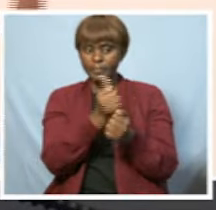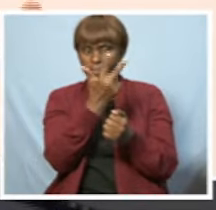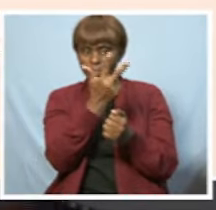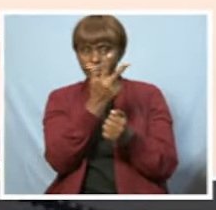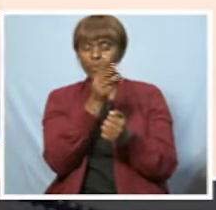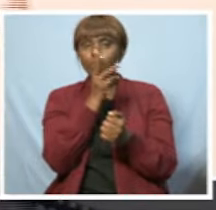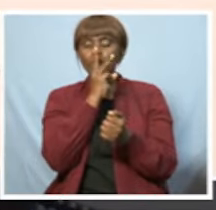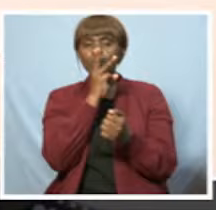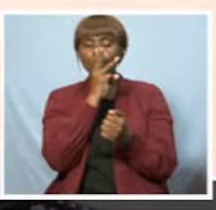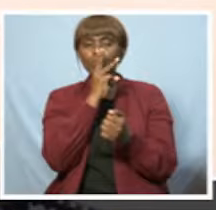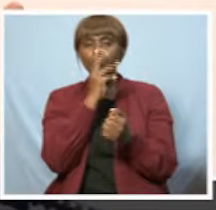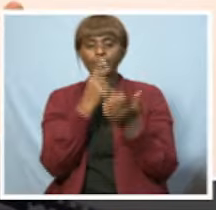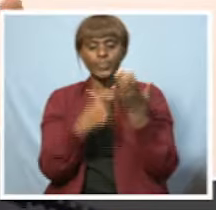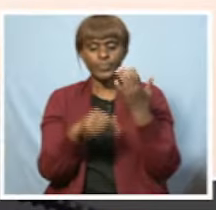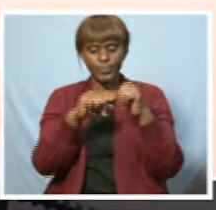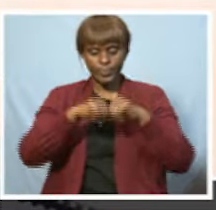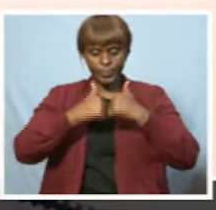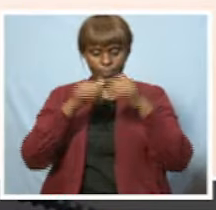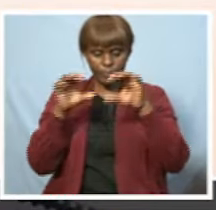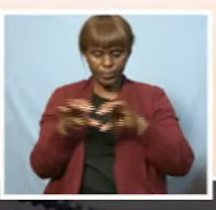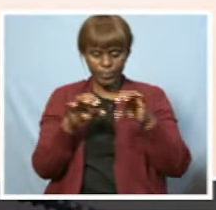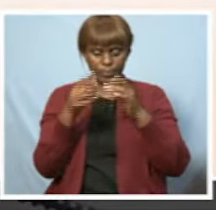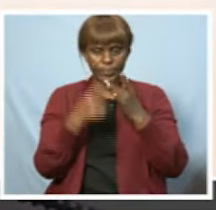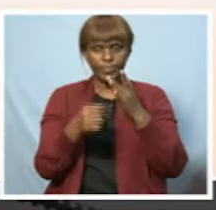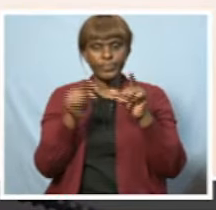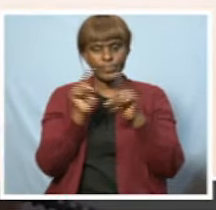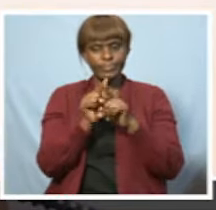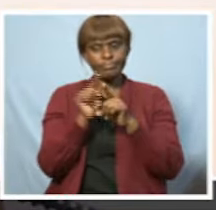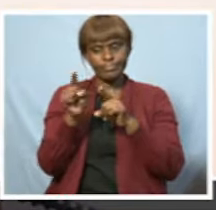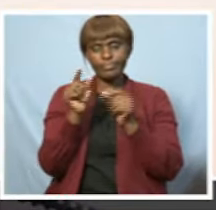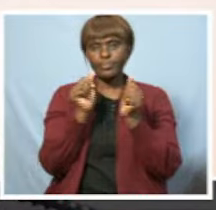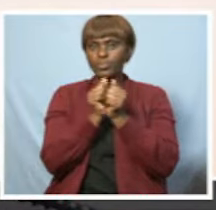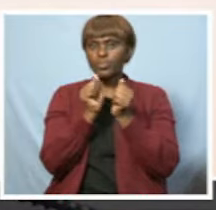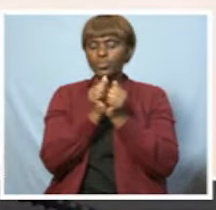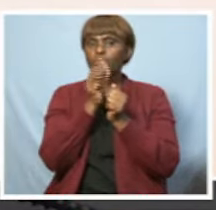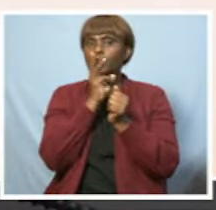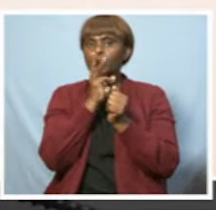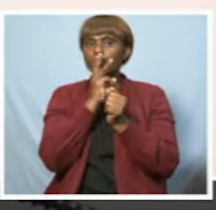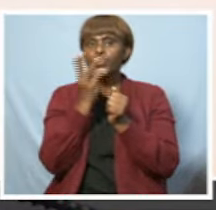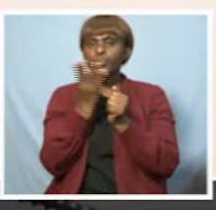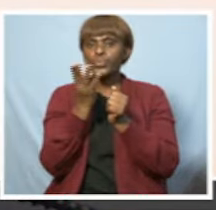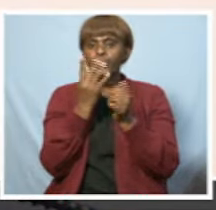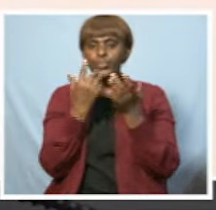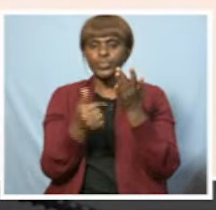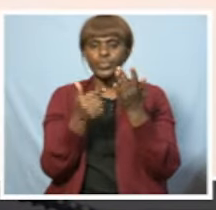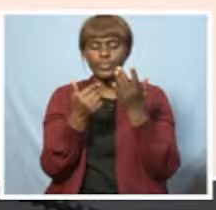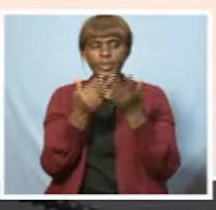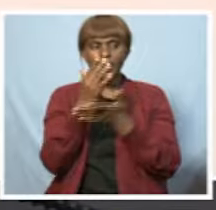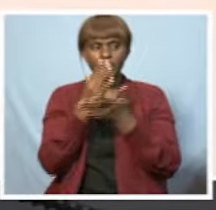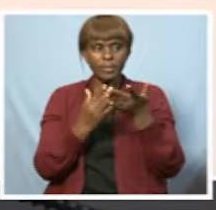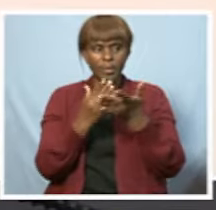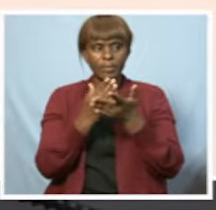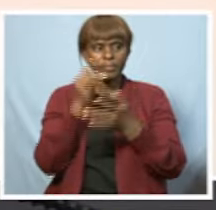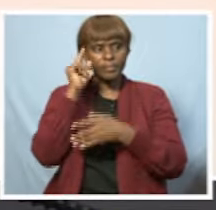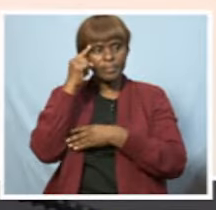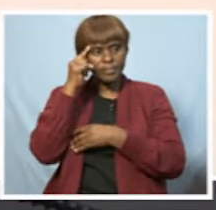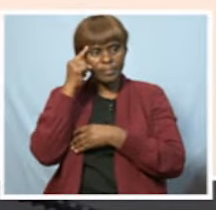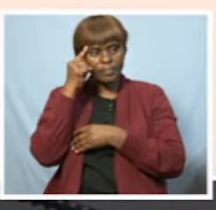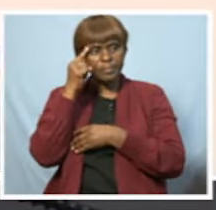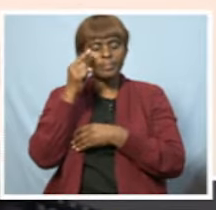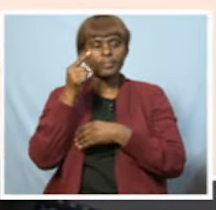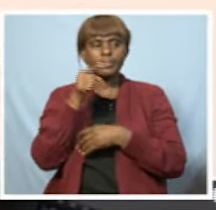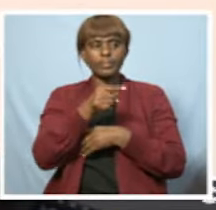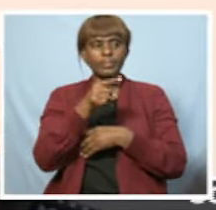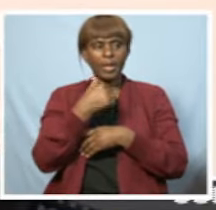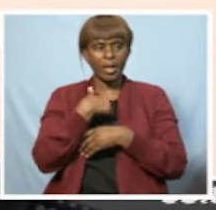failed boreholes, what do? We risk running a clinic without water. So what we do, then some thoughts came through that there